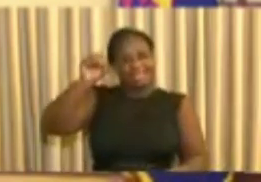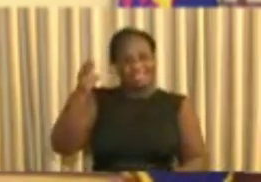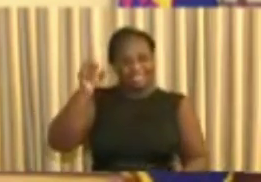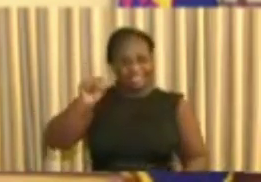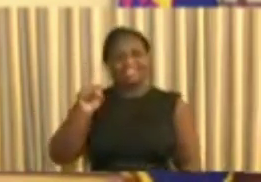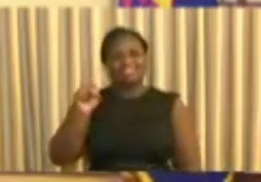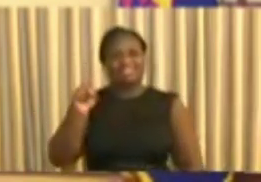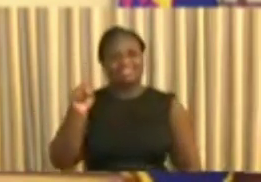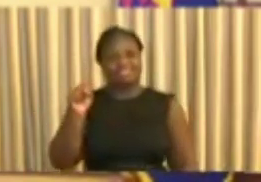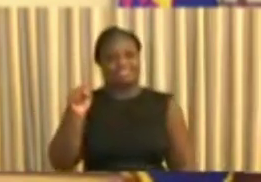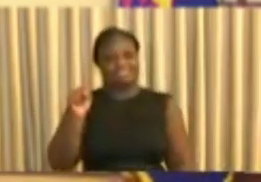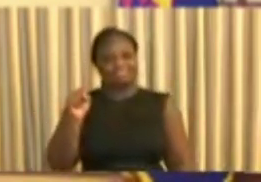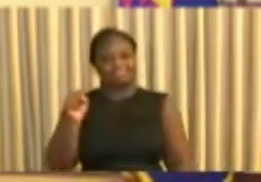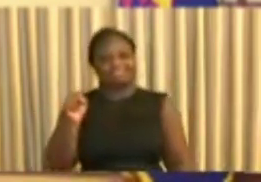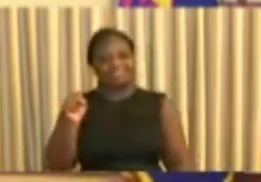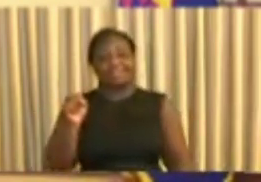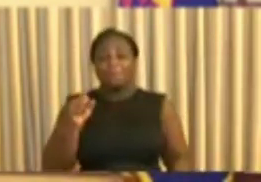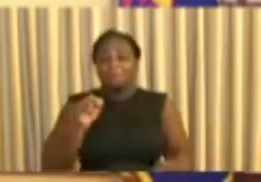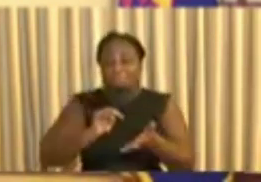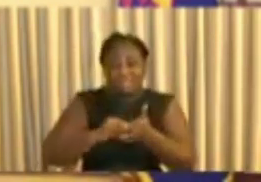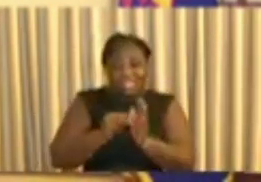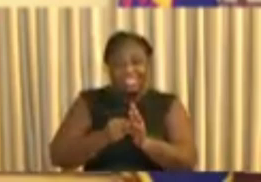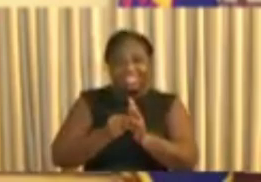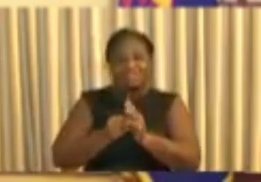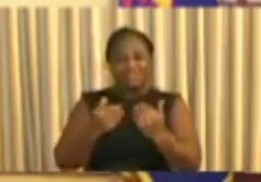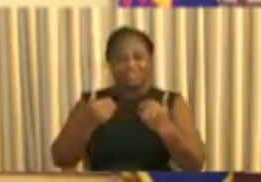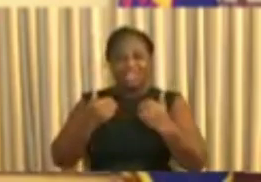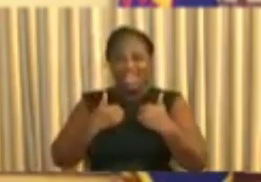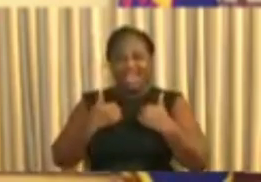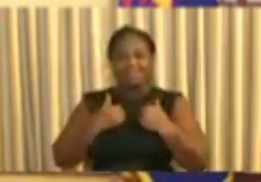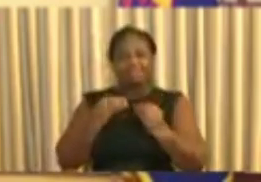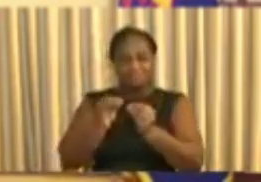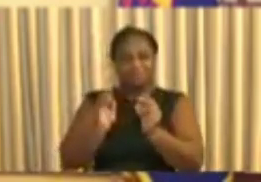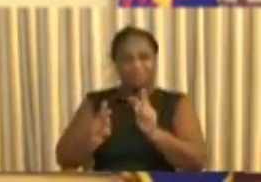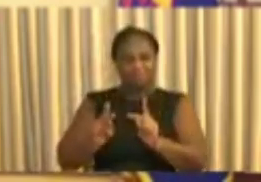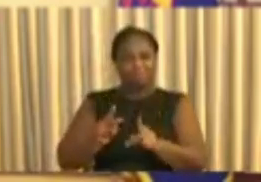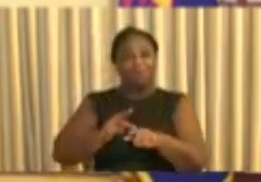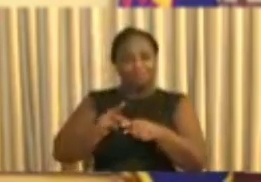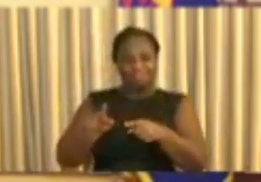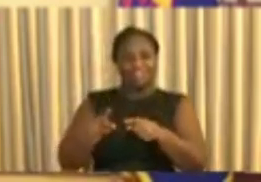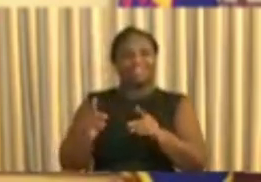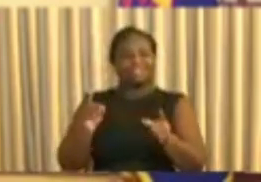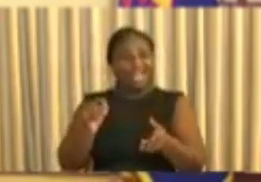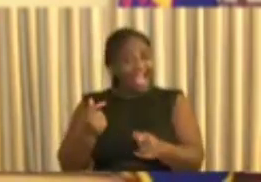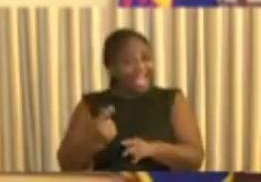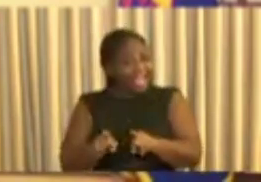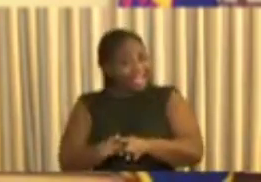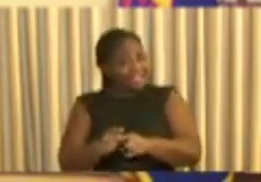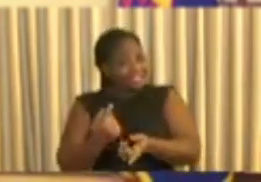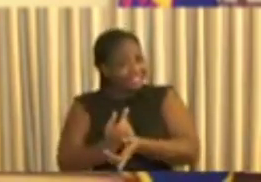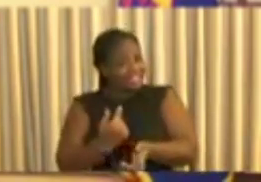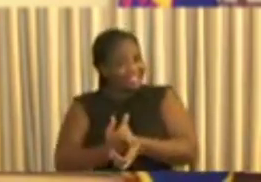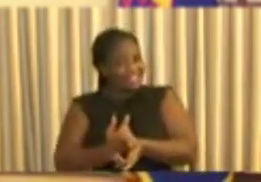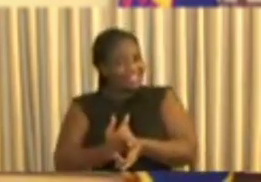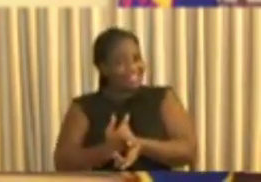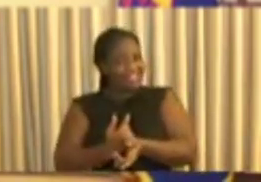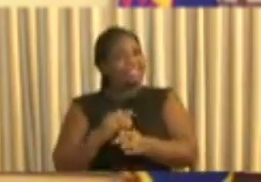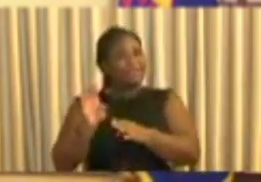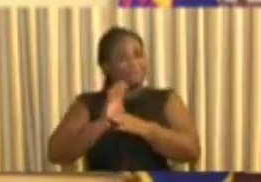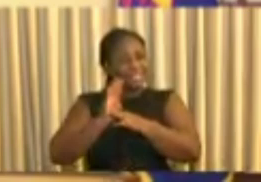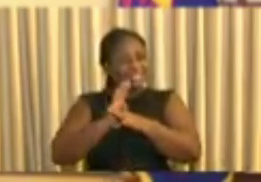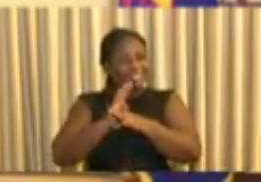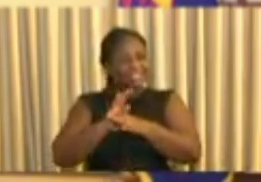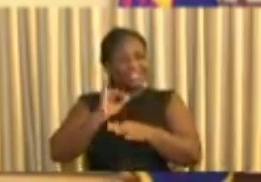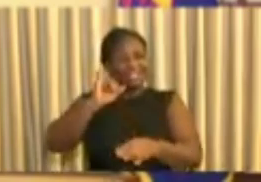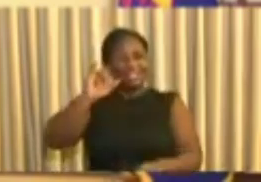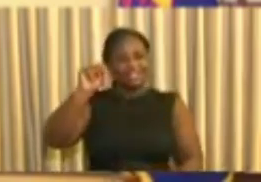School. Necessity, indeed, is the mother of invention, as the Ghanaian sense of enterprise and